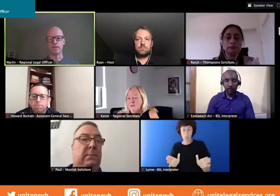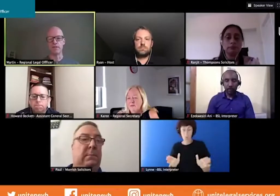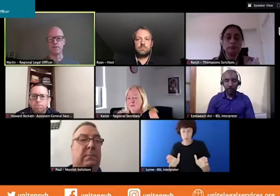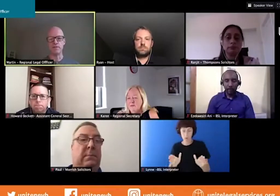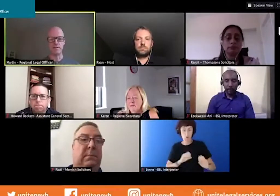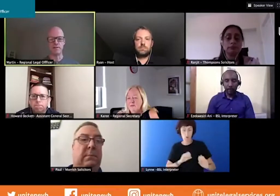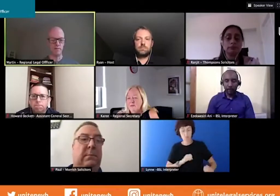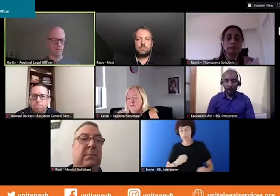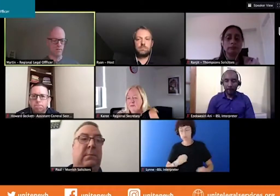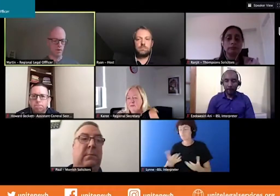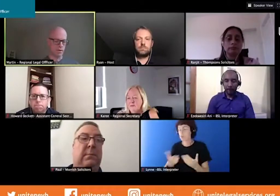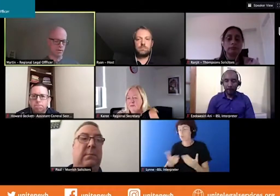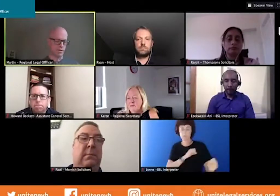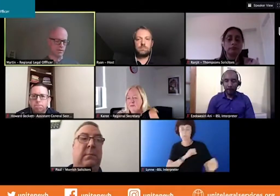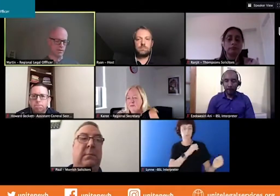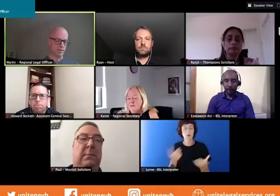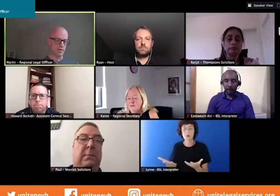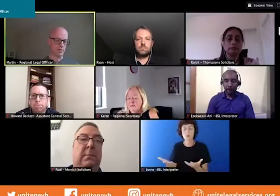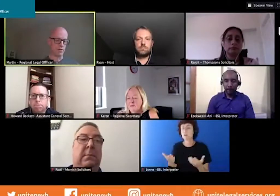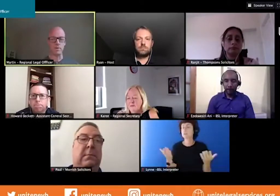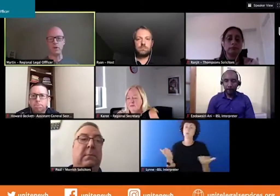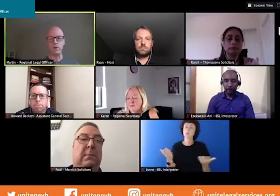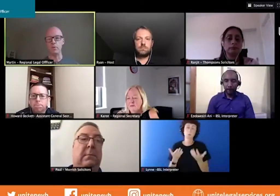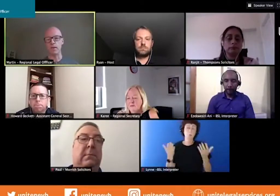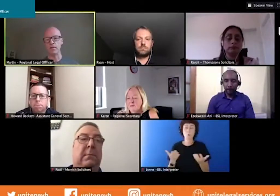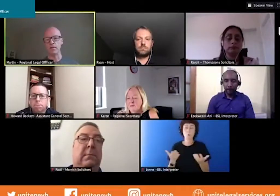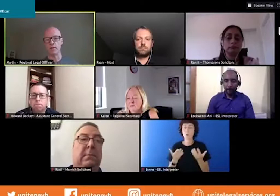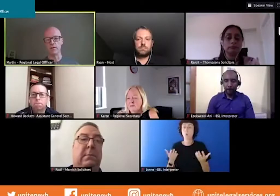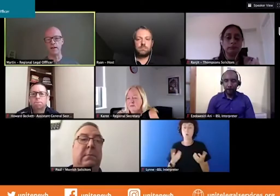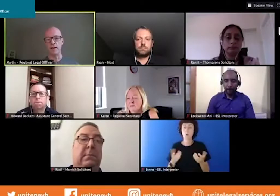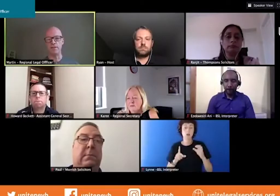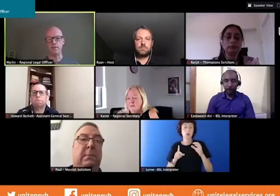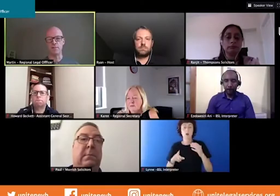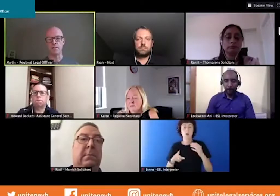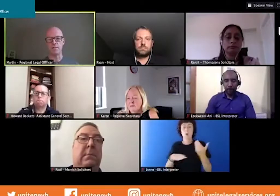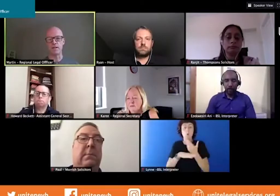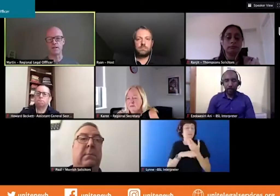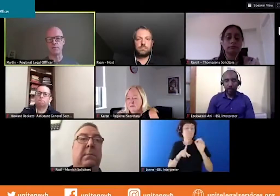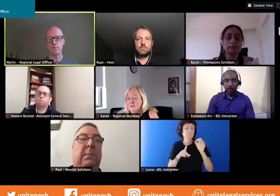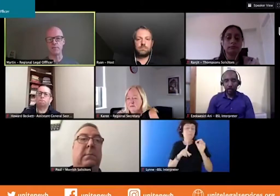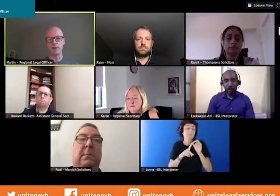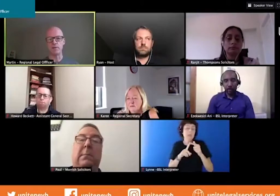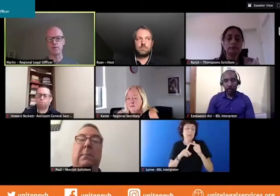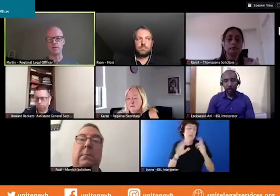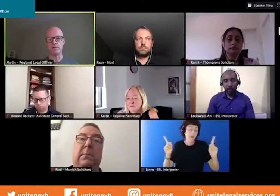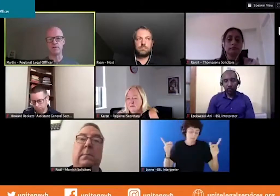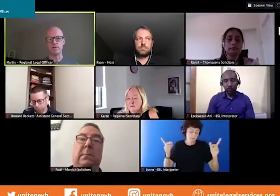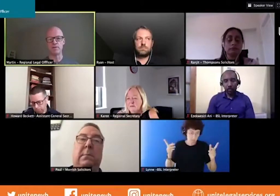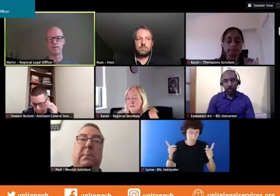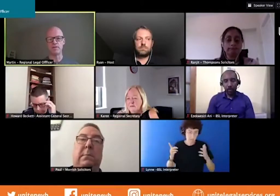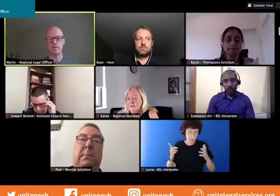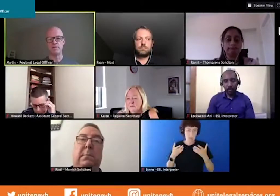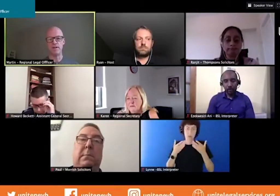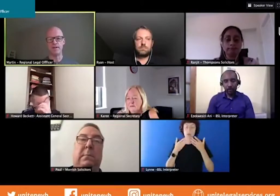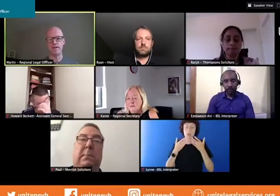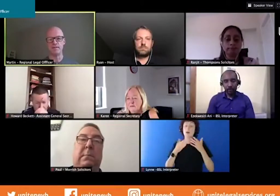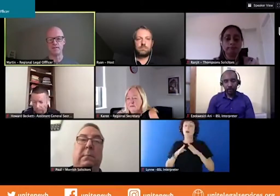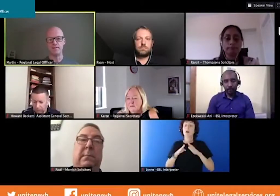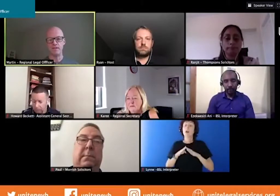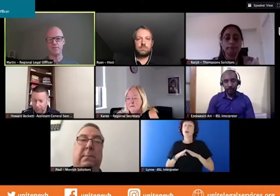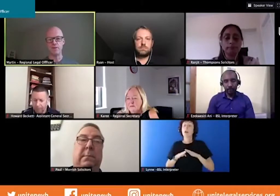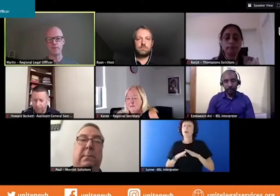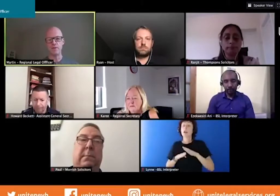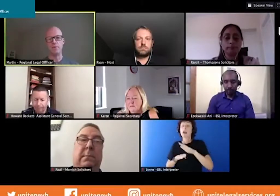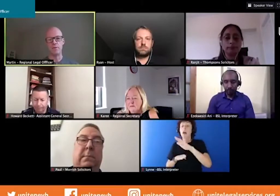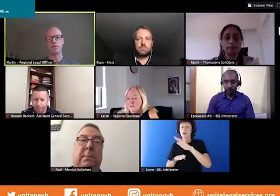working on the call for PPE and all of that, and perhaps that's now ramping up, and that the need for them to do that work is no